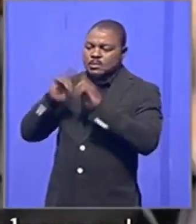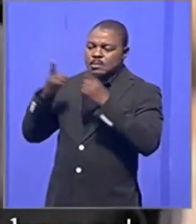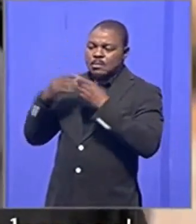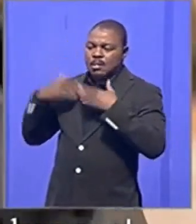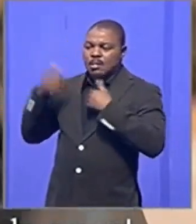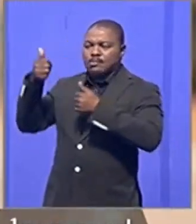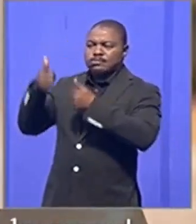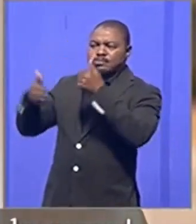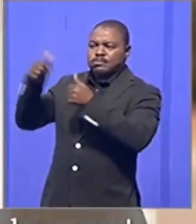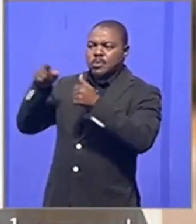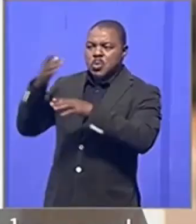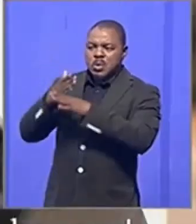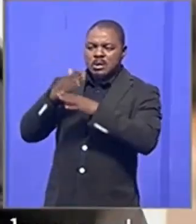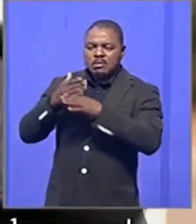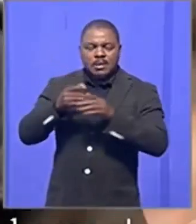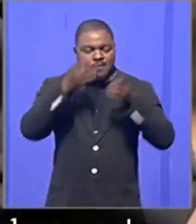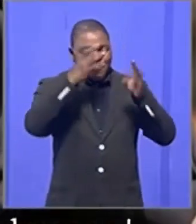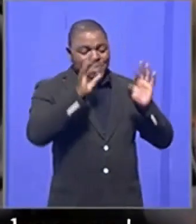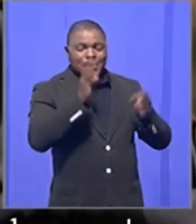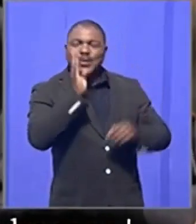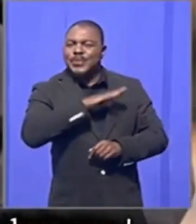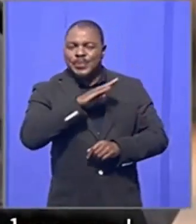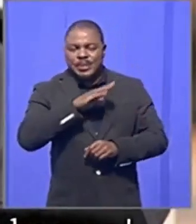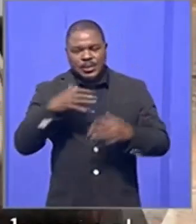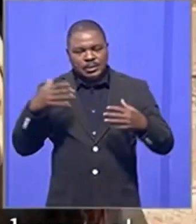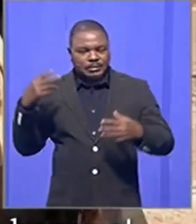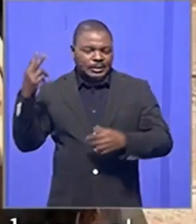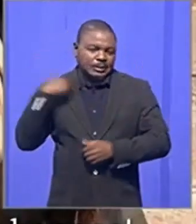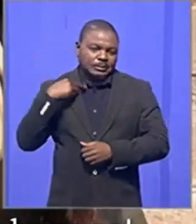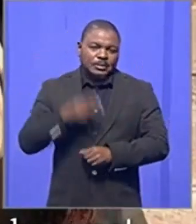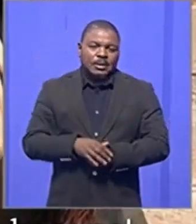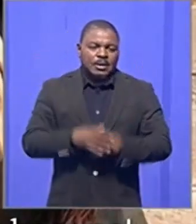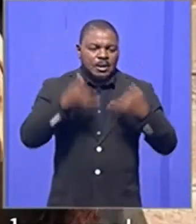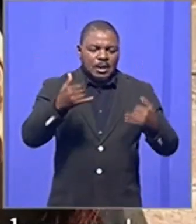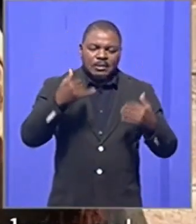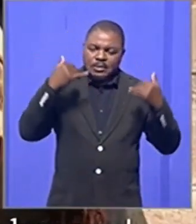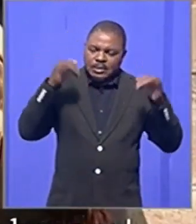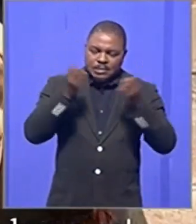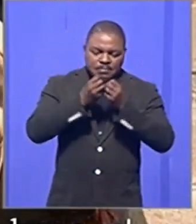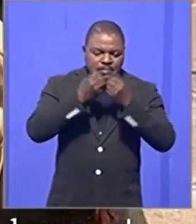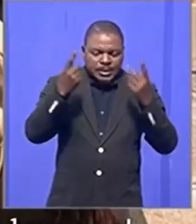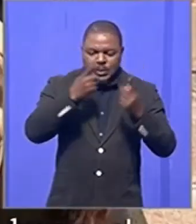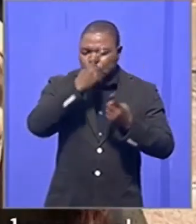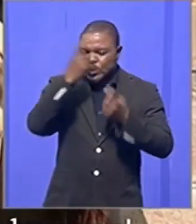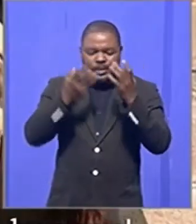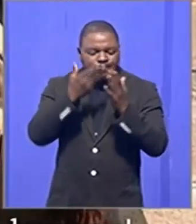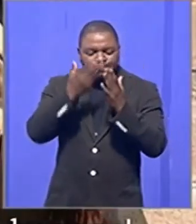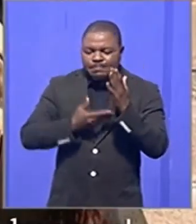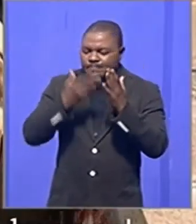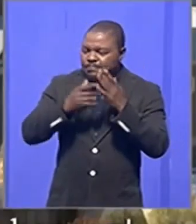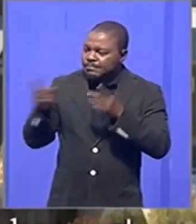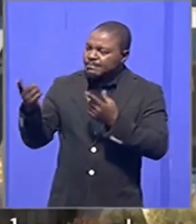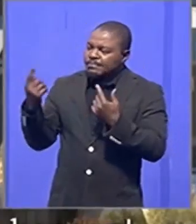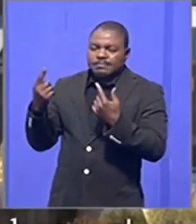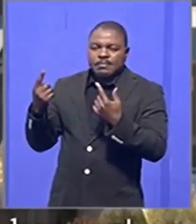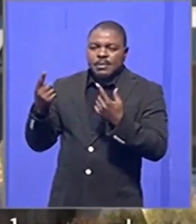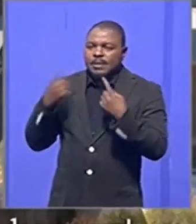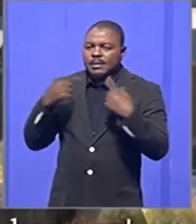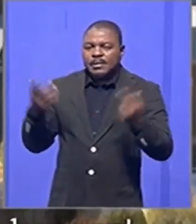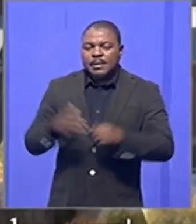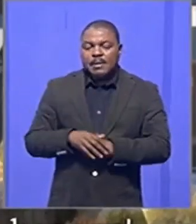bophelo ba sebeditseng taba ena, le re le setse ka dipotso tse ngata tse hlokang dikarabo. Tonakgolo